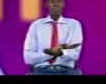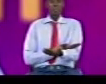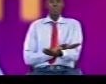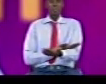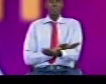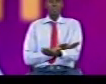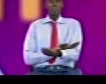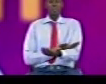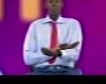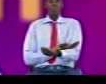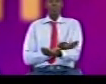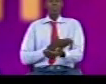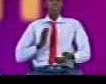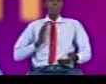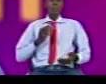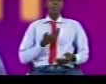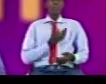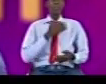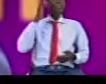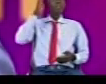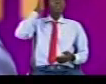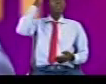our destination is heaven.